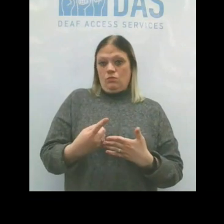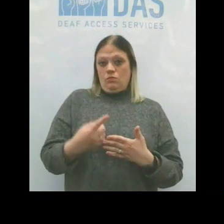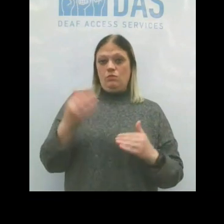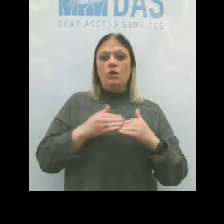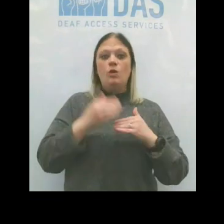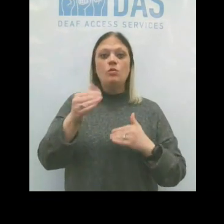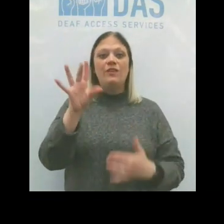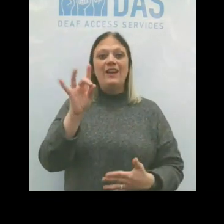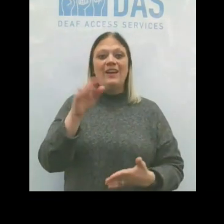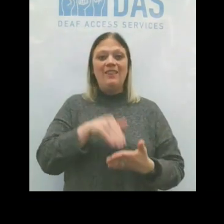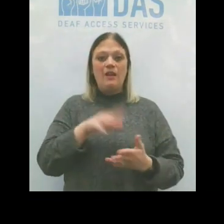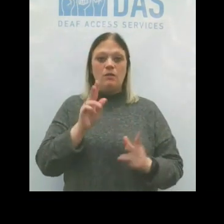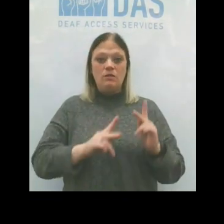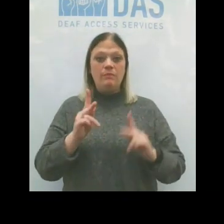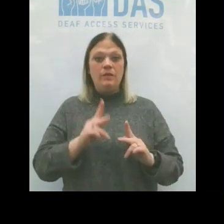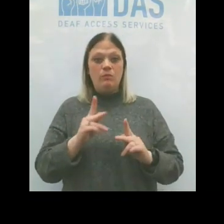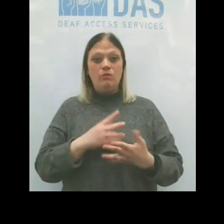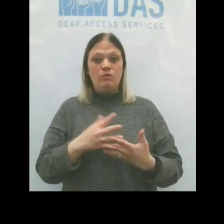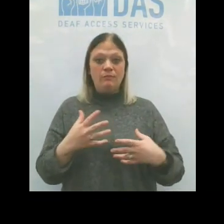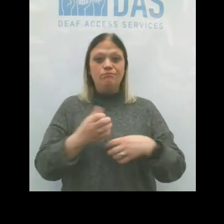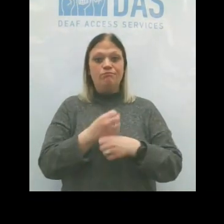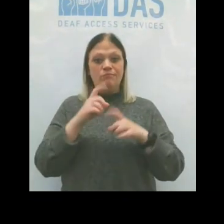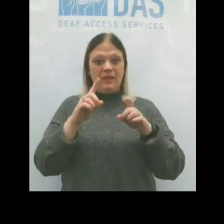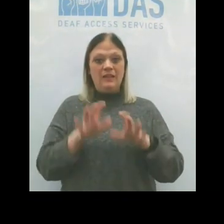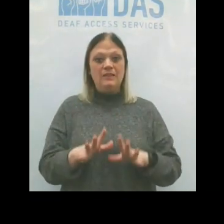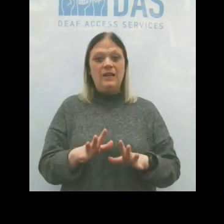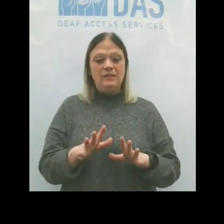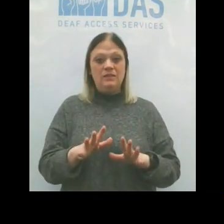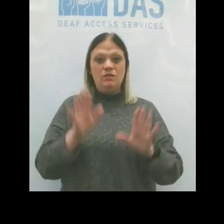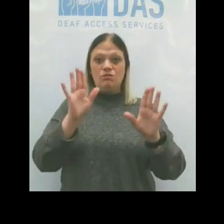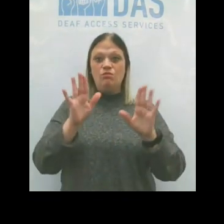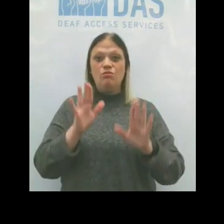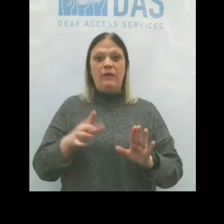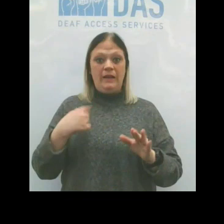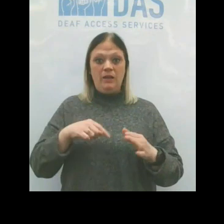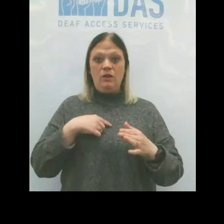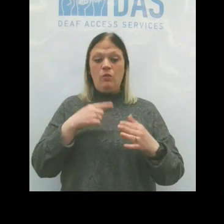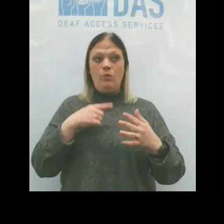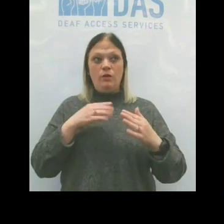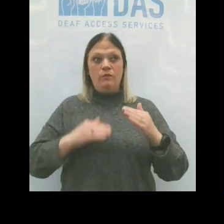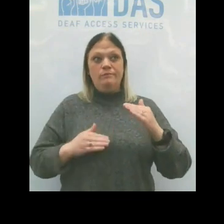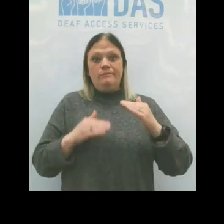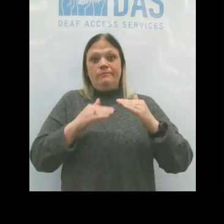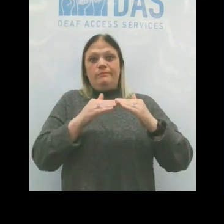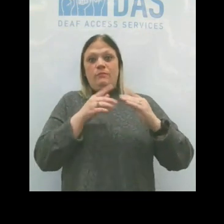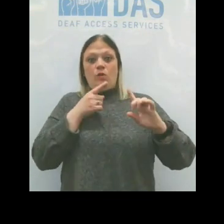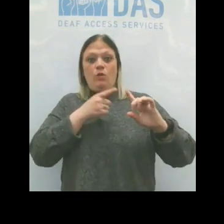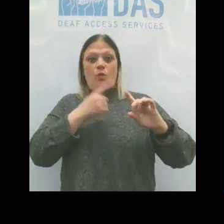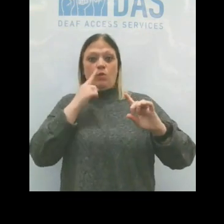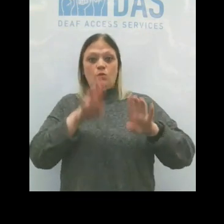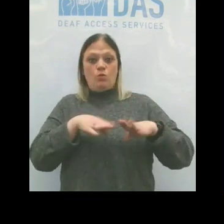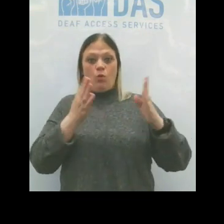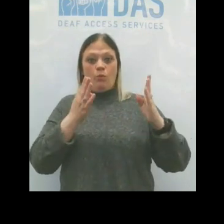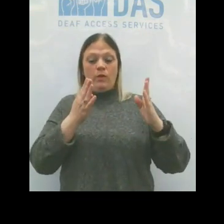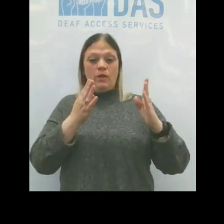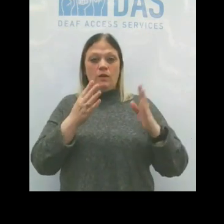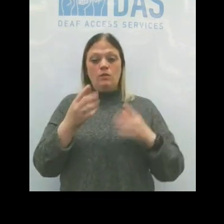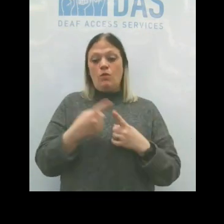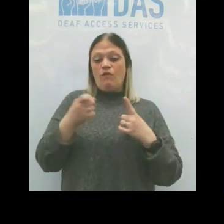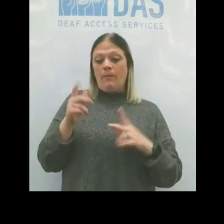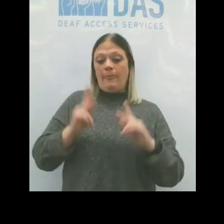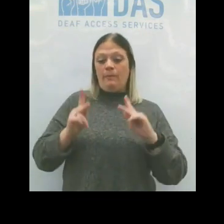over 8,000 people that were tested. So that's great. We're reaching a milestone to reopening. And of those people that were tested,